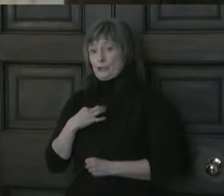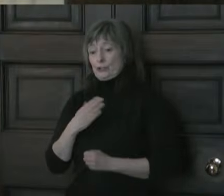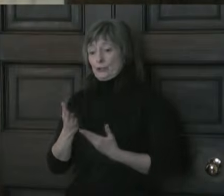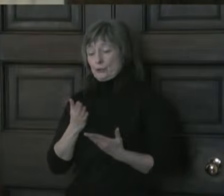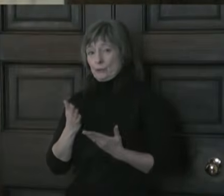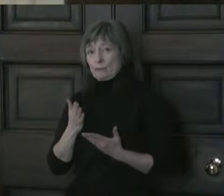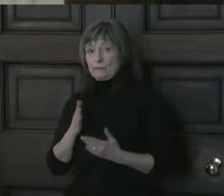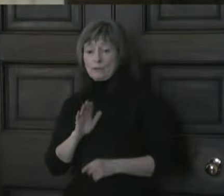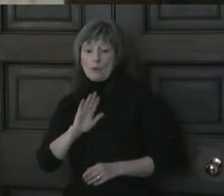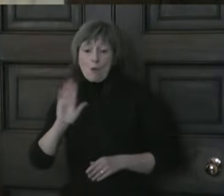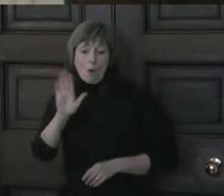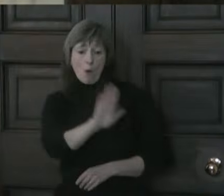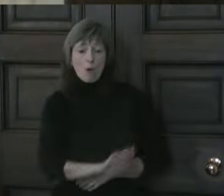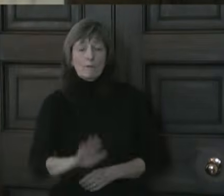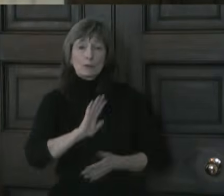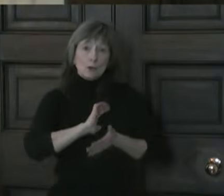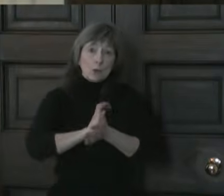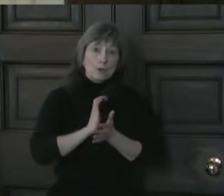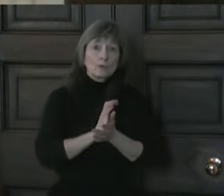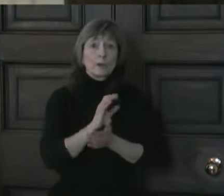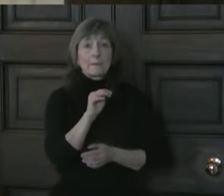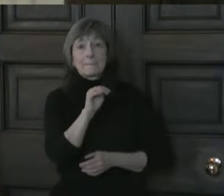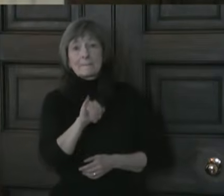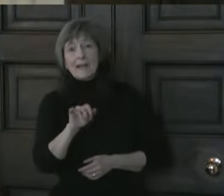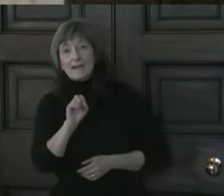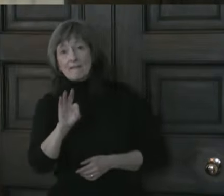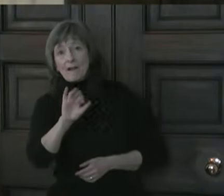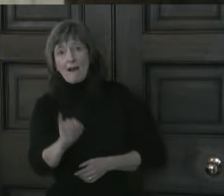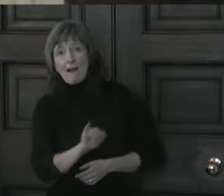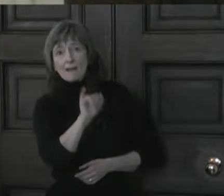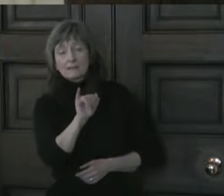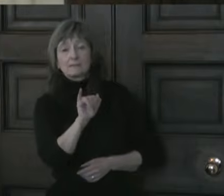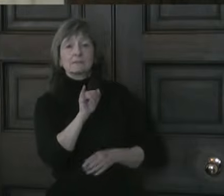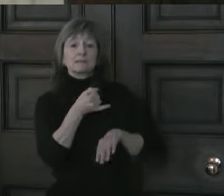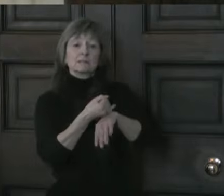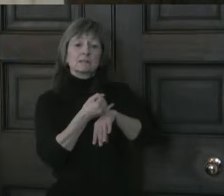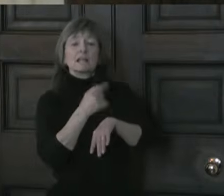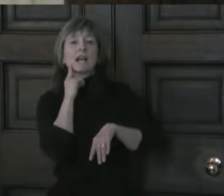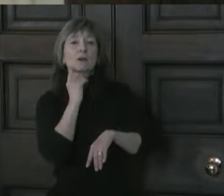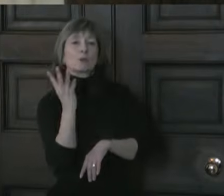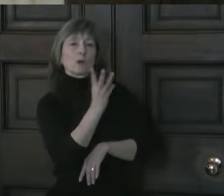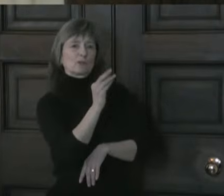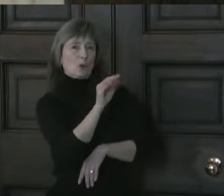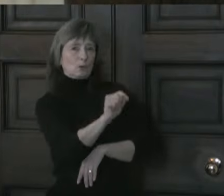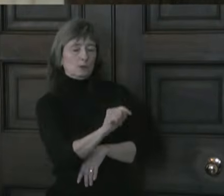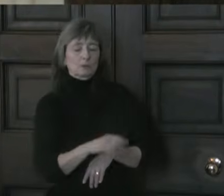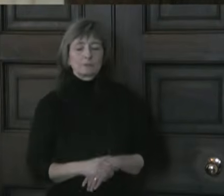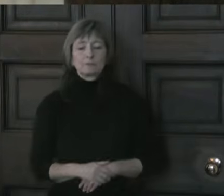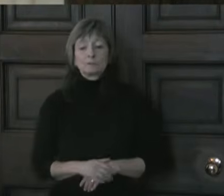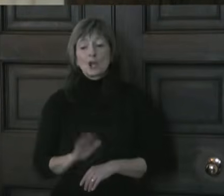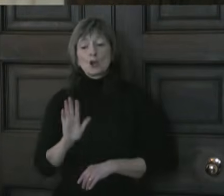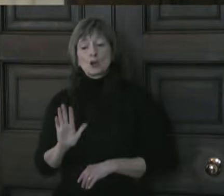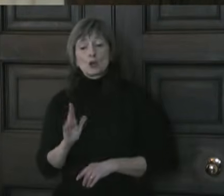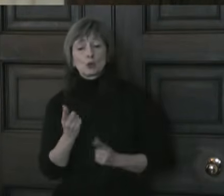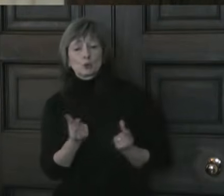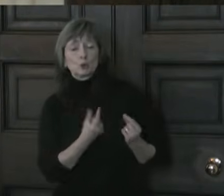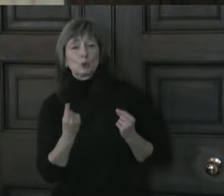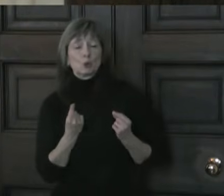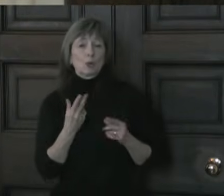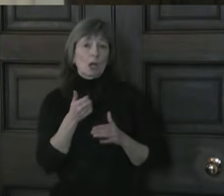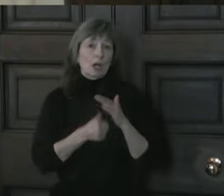communities across Corner Brook, the Bay of Islands, and Newfoundland's west coast. Her contributions span